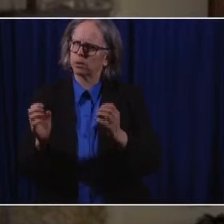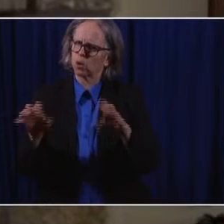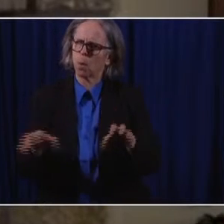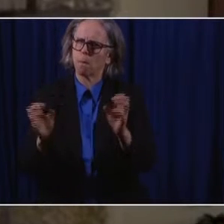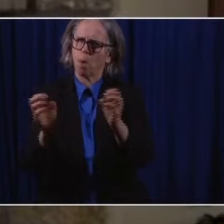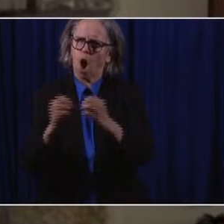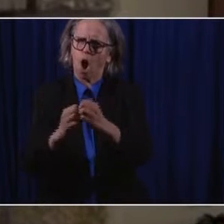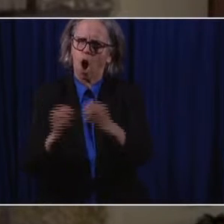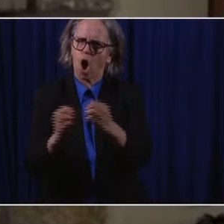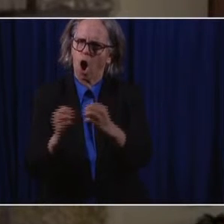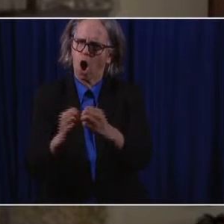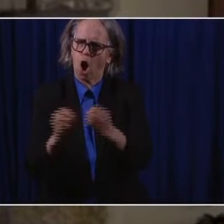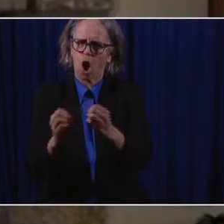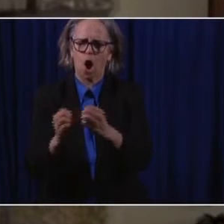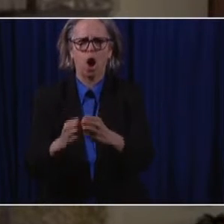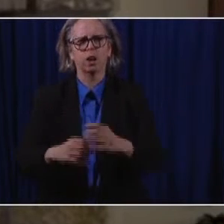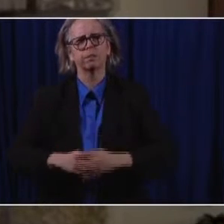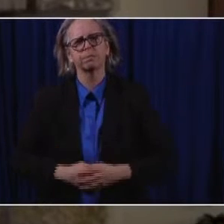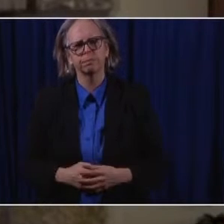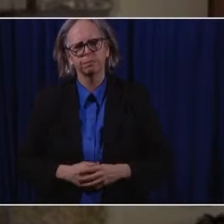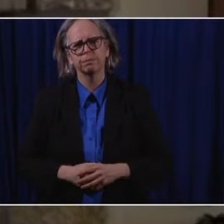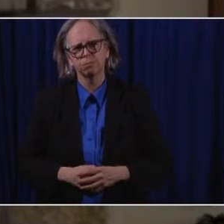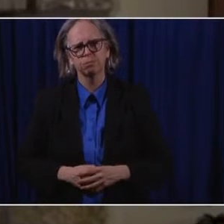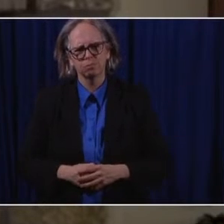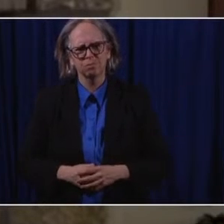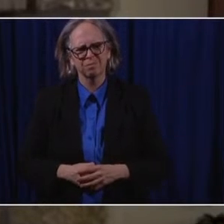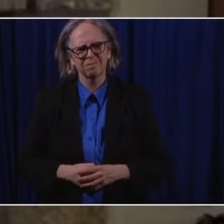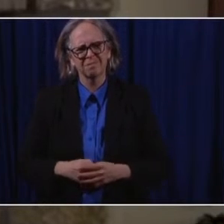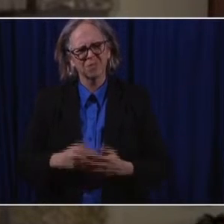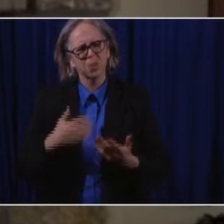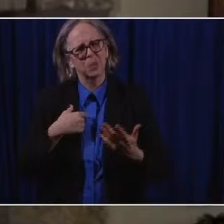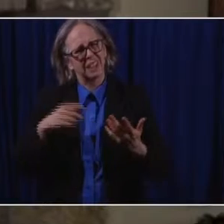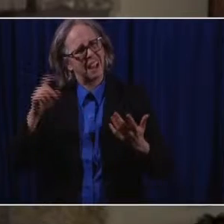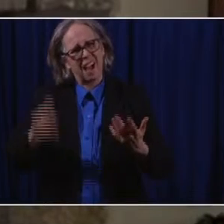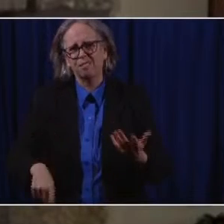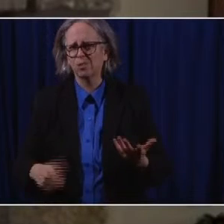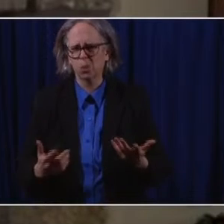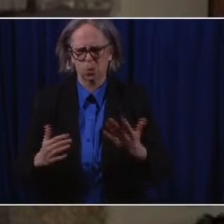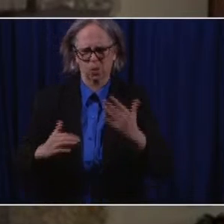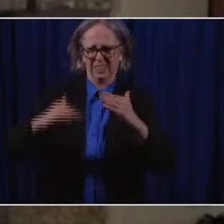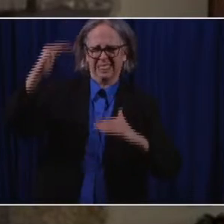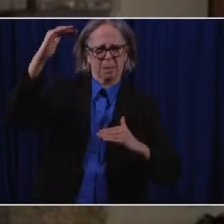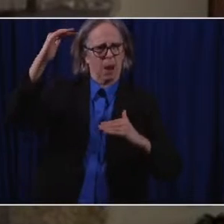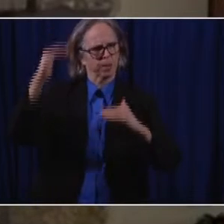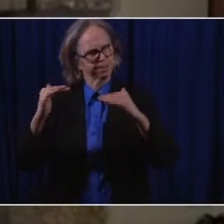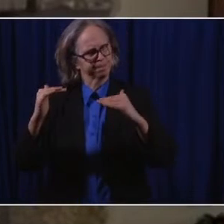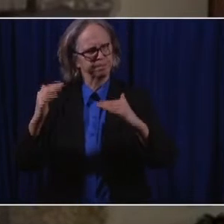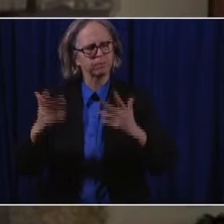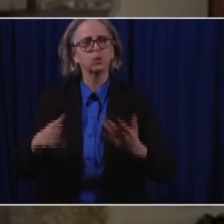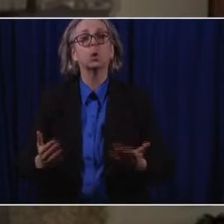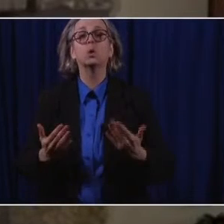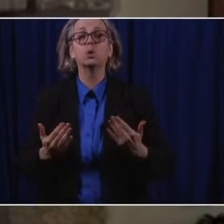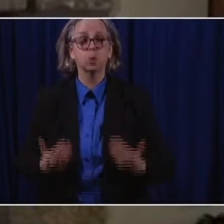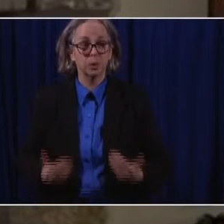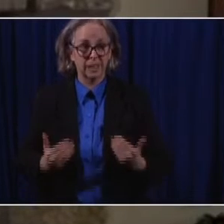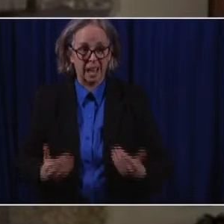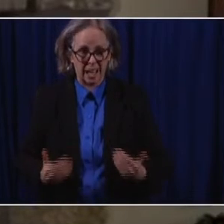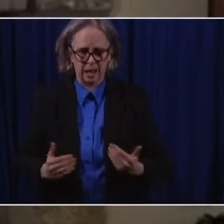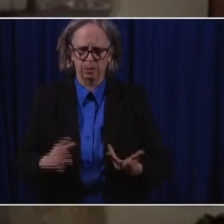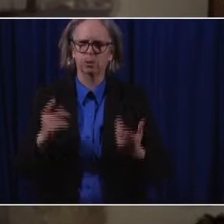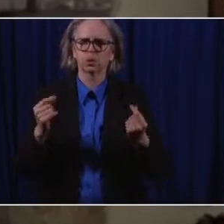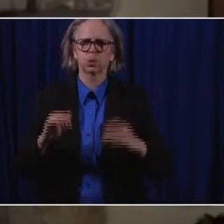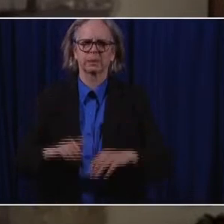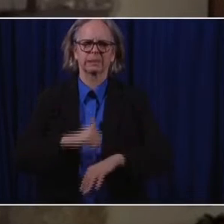about. We got to do more. So today, I am establishing the Eliminating Racial Disparities in